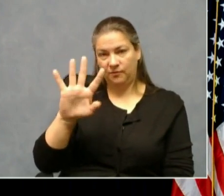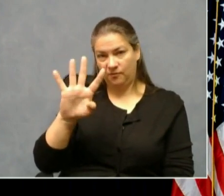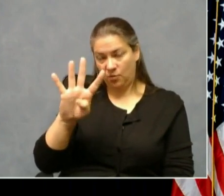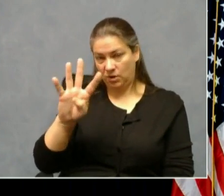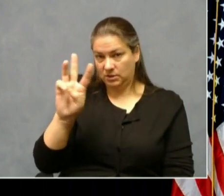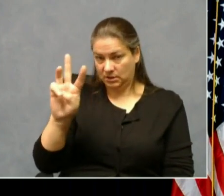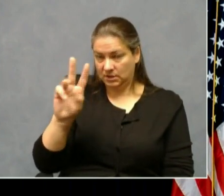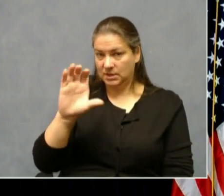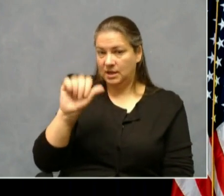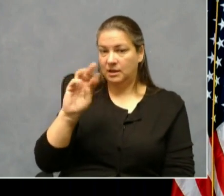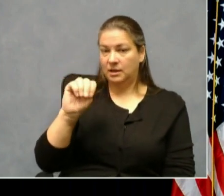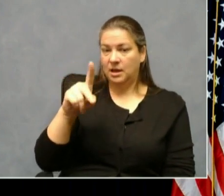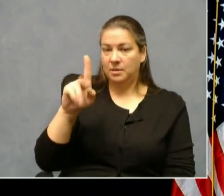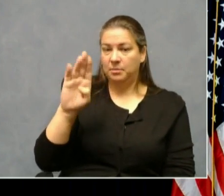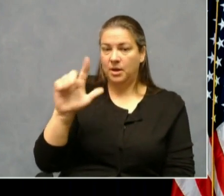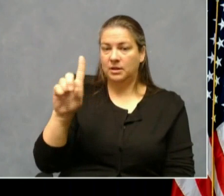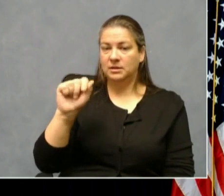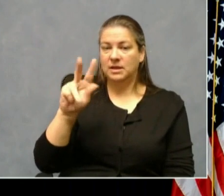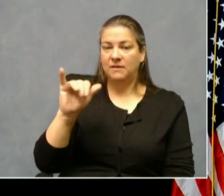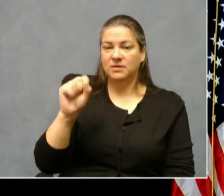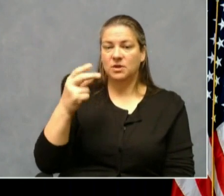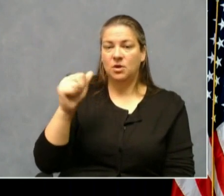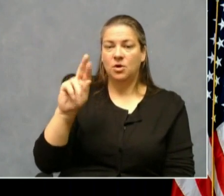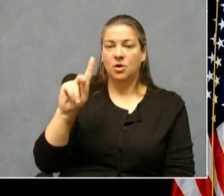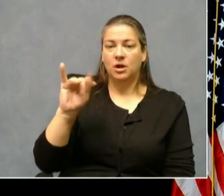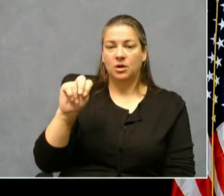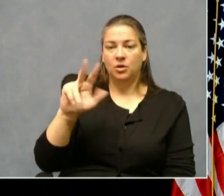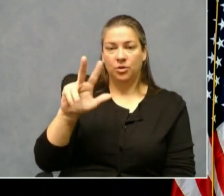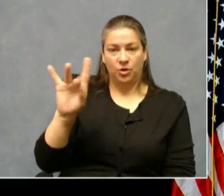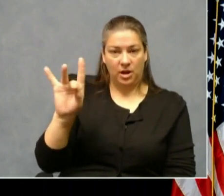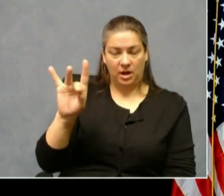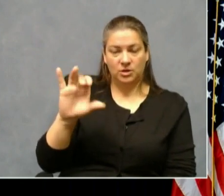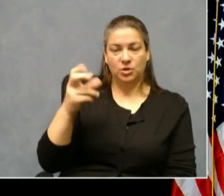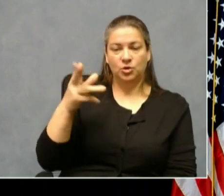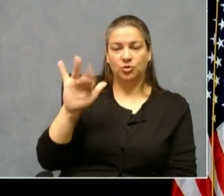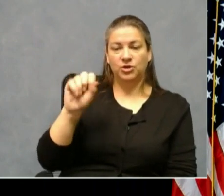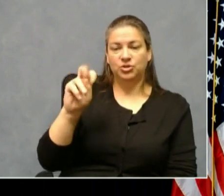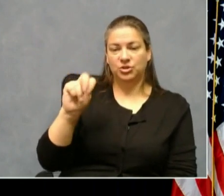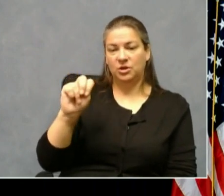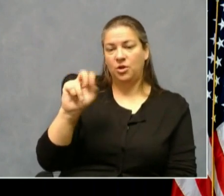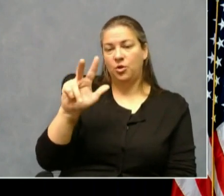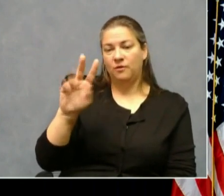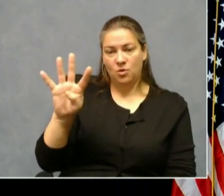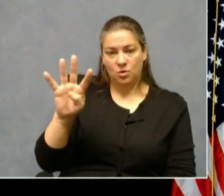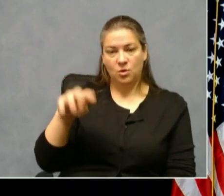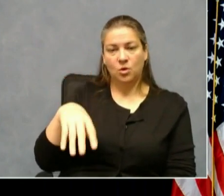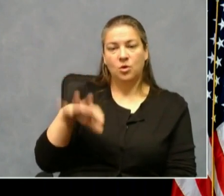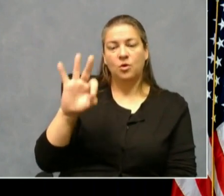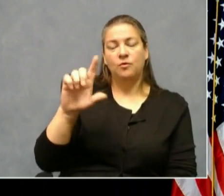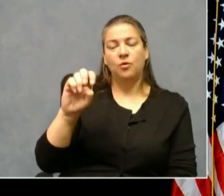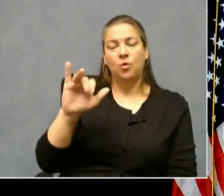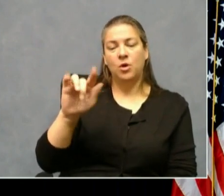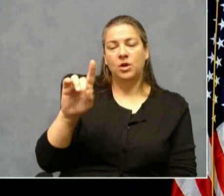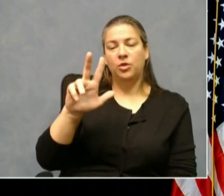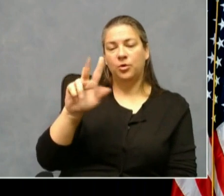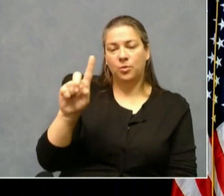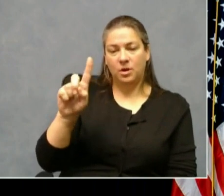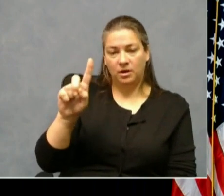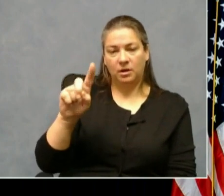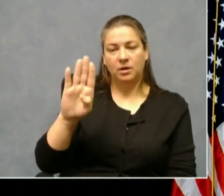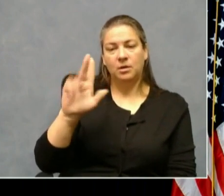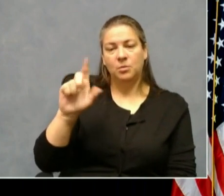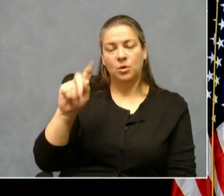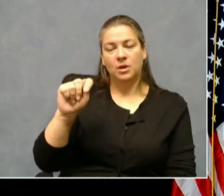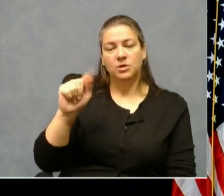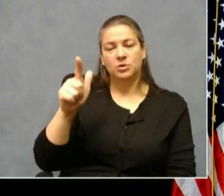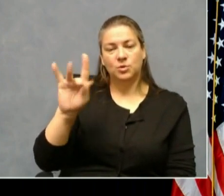Campbell, Davis, and Hardin 38, Christian 34, Floyd 31, Bullitt